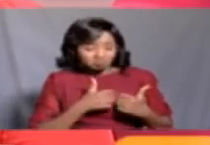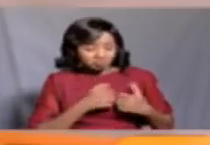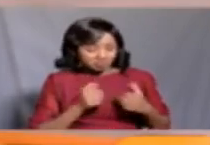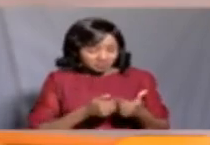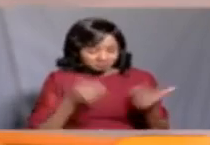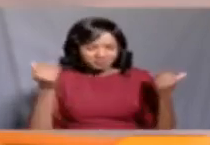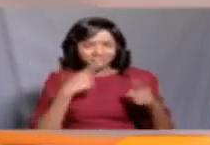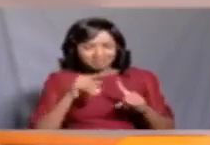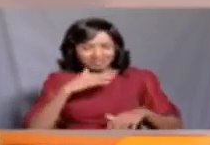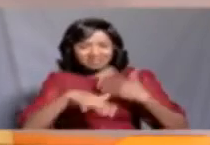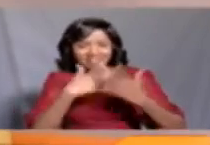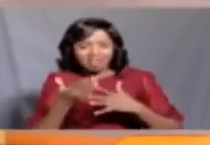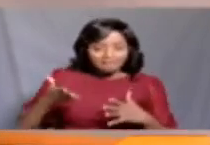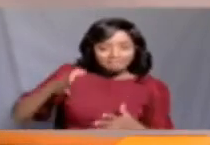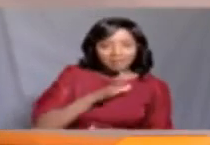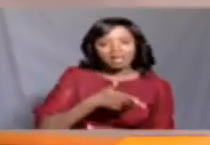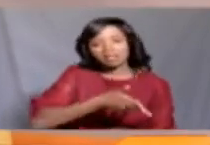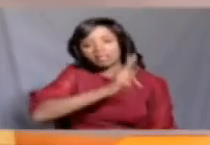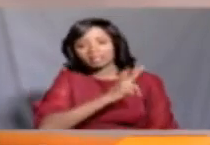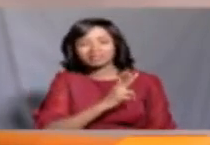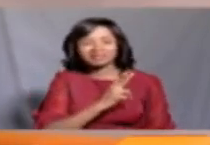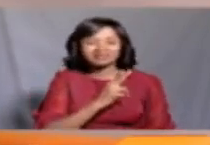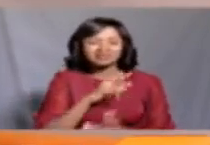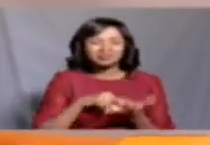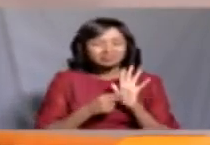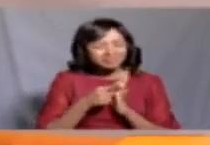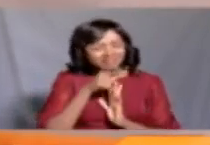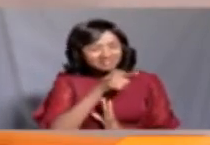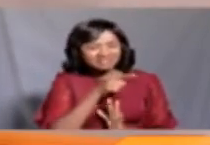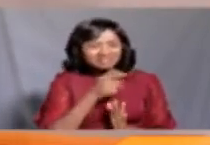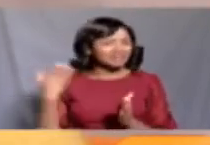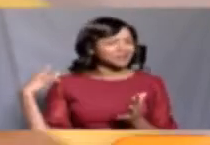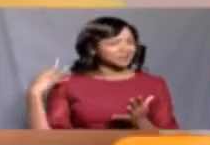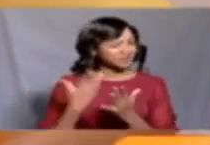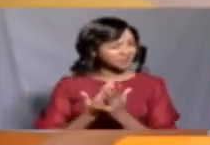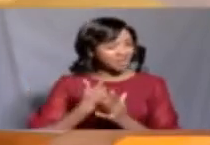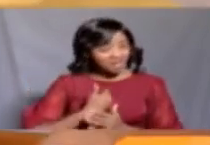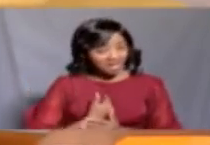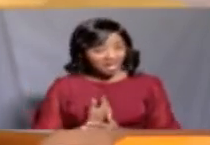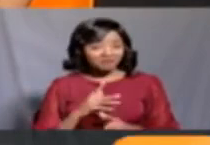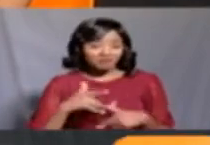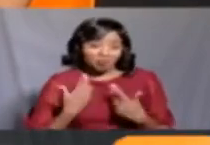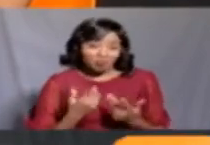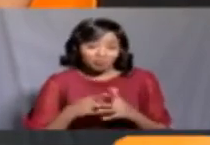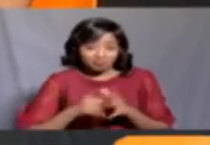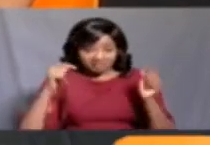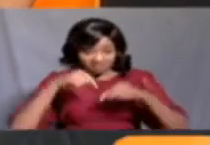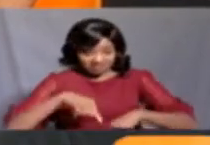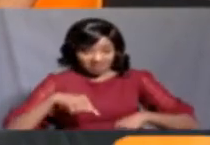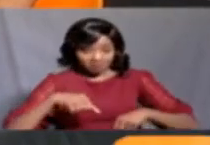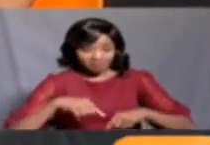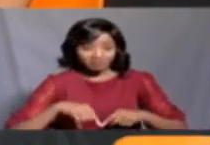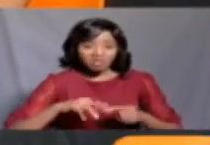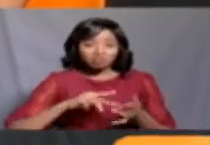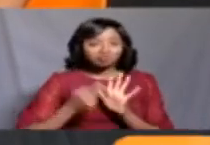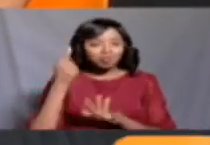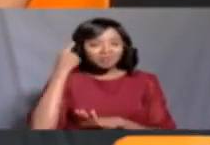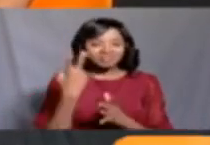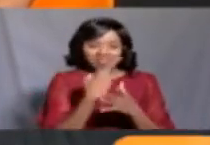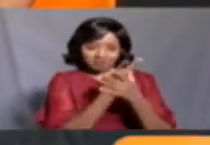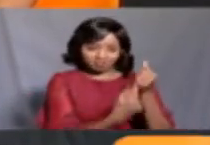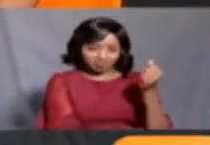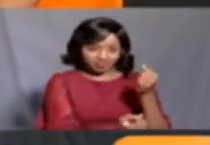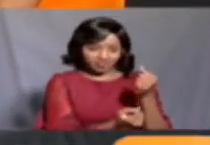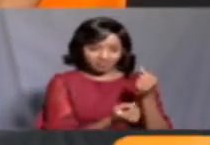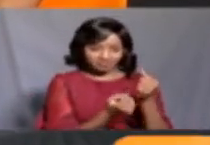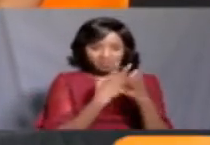cases now, or this has been the case, but we're just talking more about it? You know, I want to say that it's a mixture of both. Yeah.